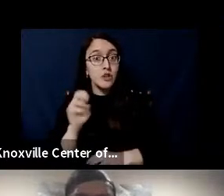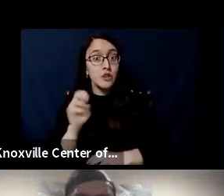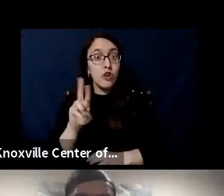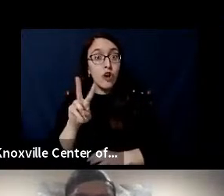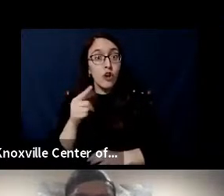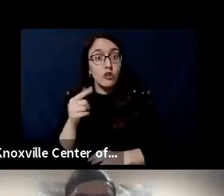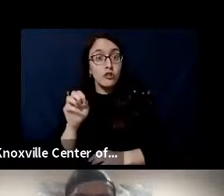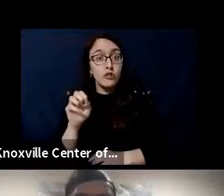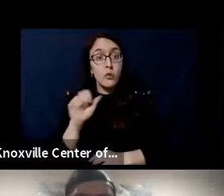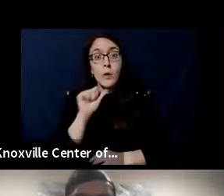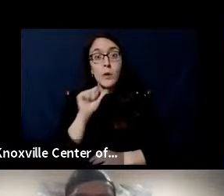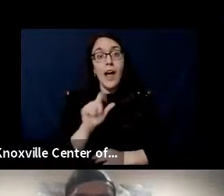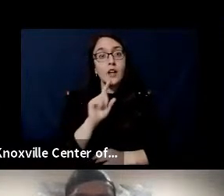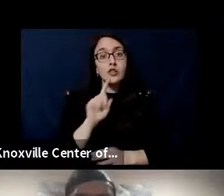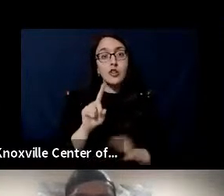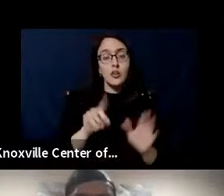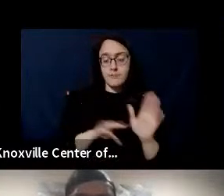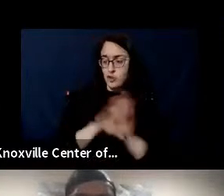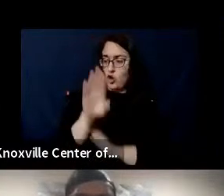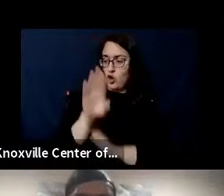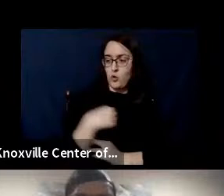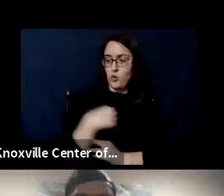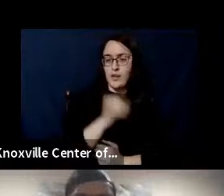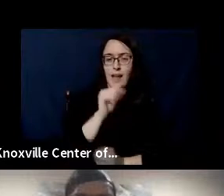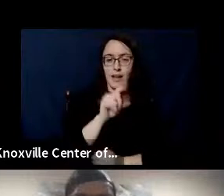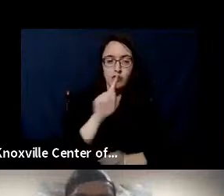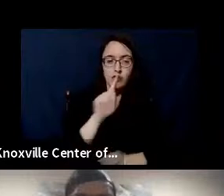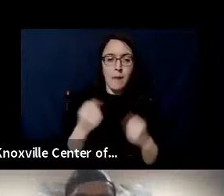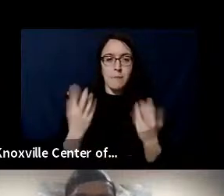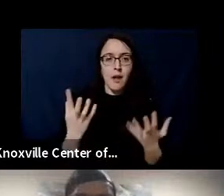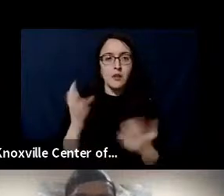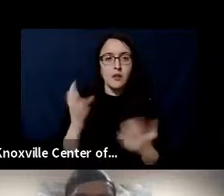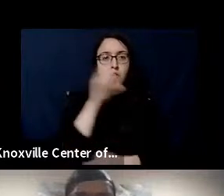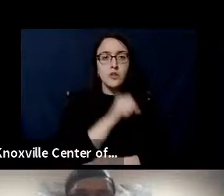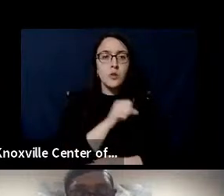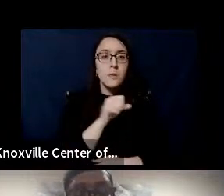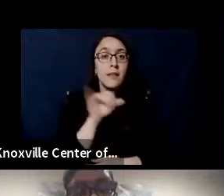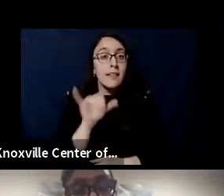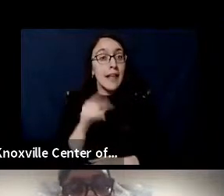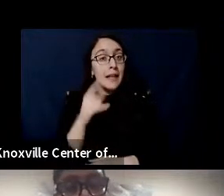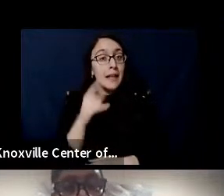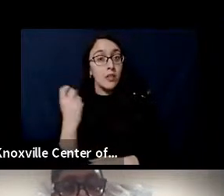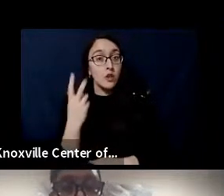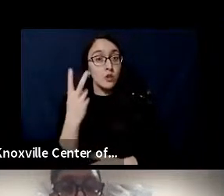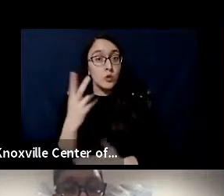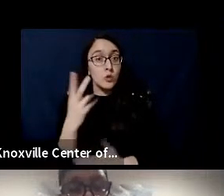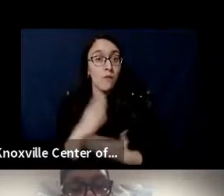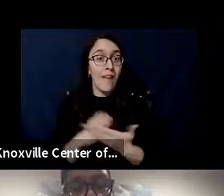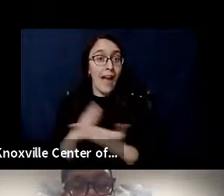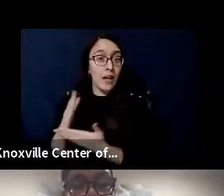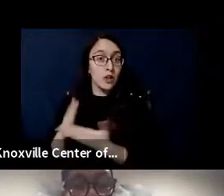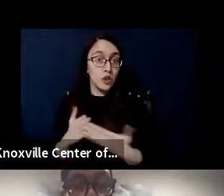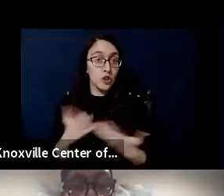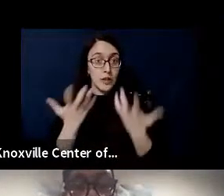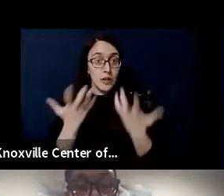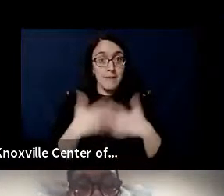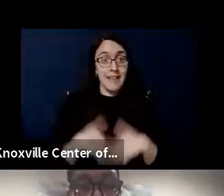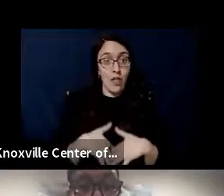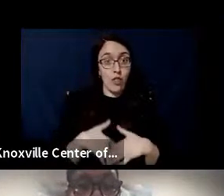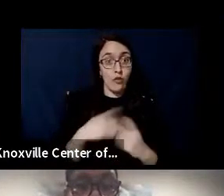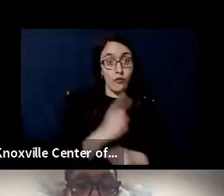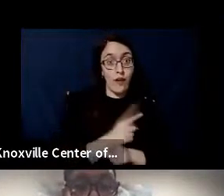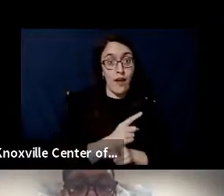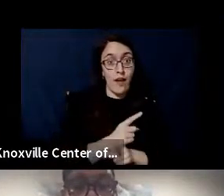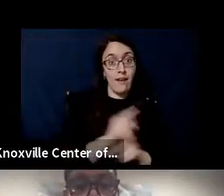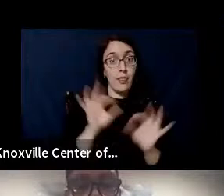magnitude. I'm assuming that you're saying that's because of these two factors, kind of the perfect storm coming together: